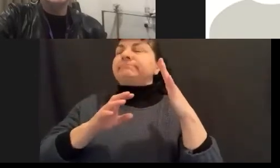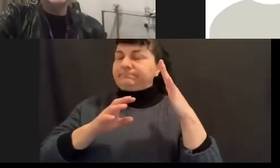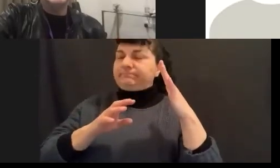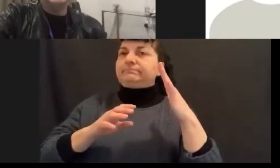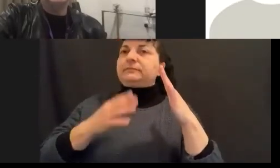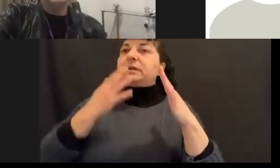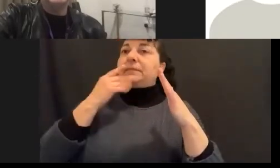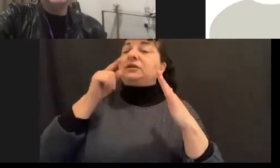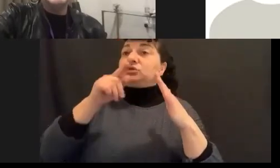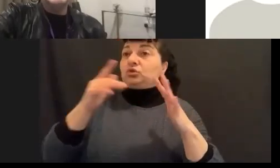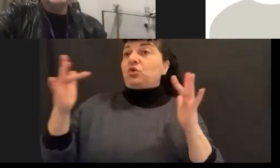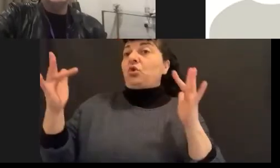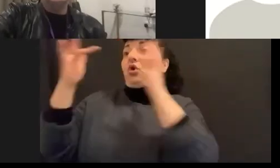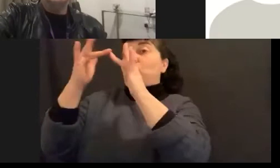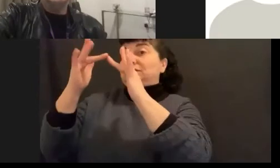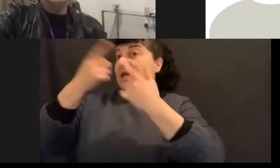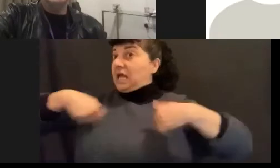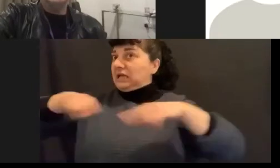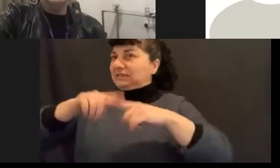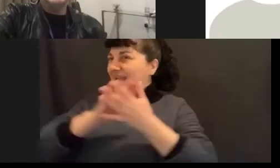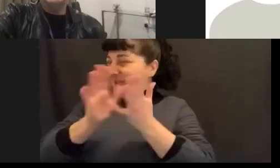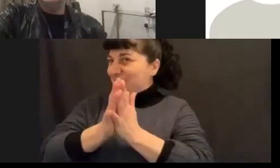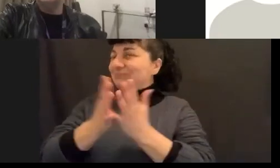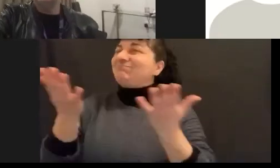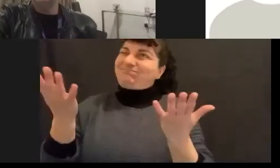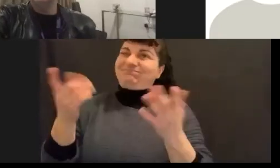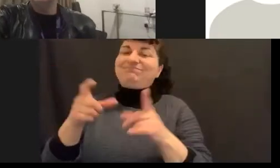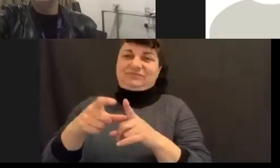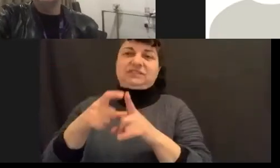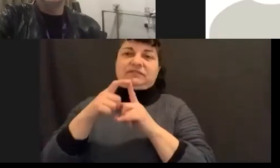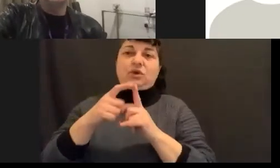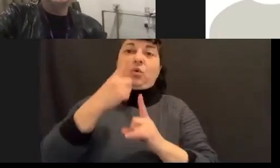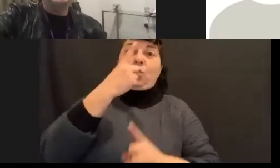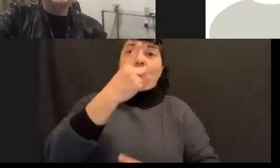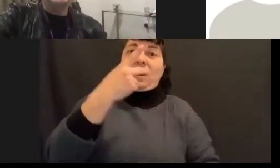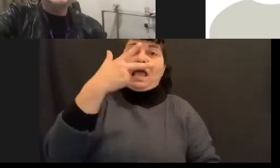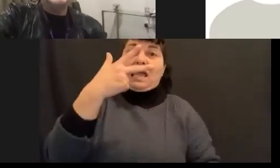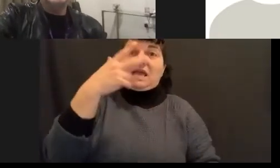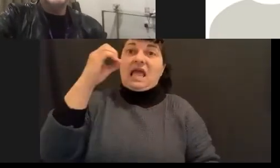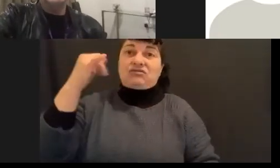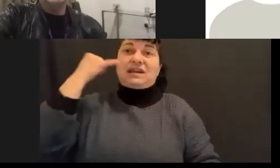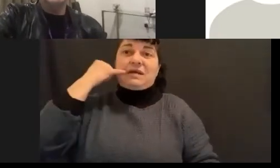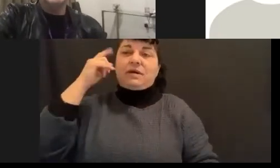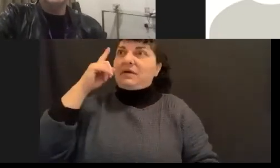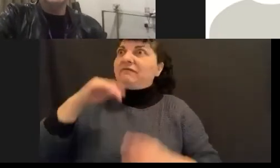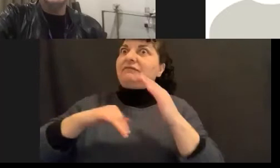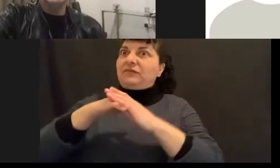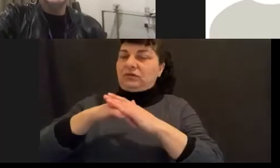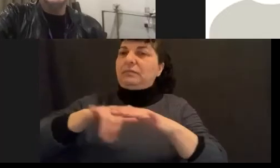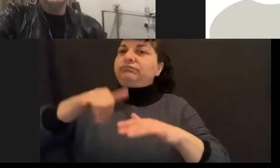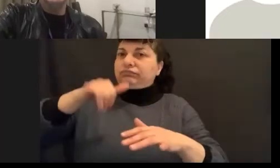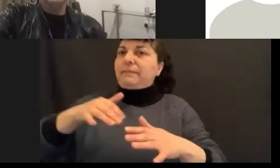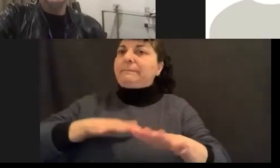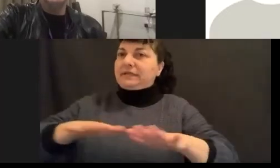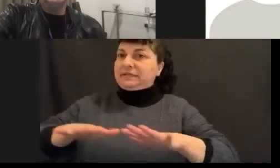Now, exactly how to do that is difficult. There's a 1-800 number, which is often jammed up. You may wish to go through